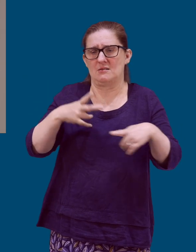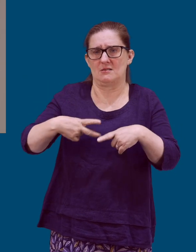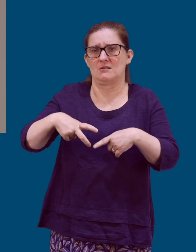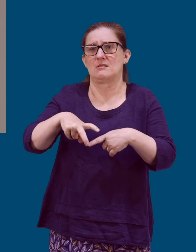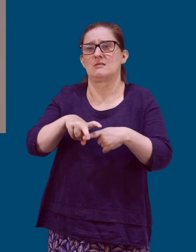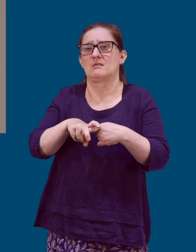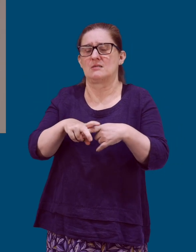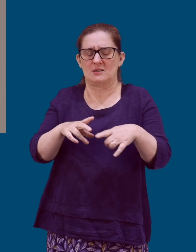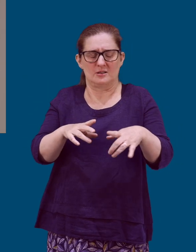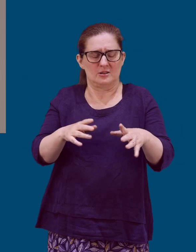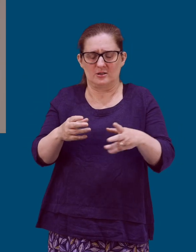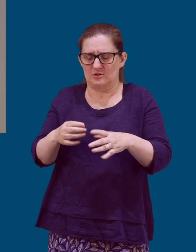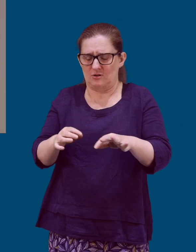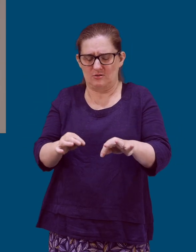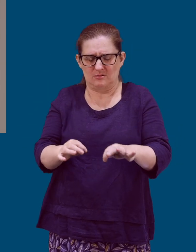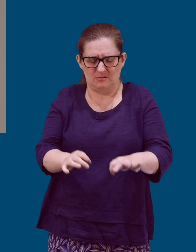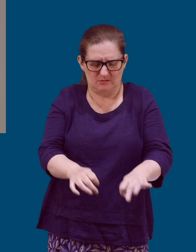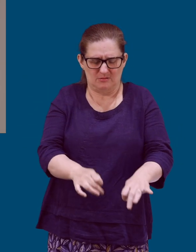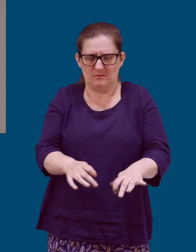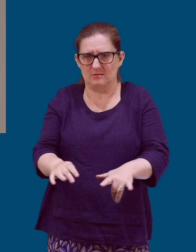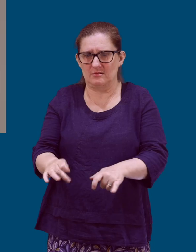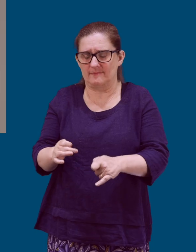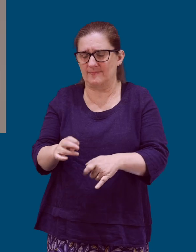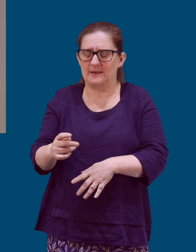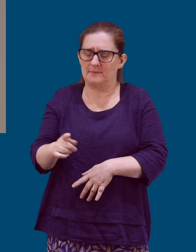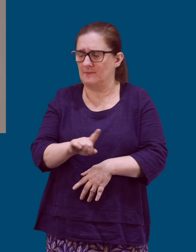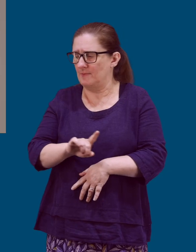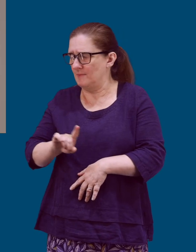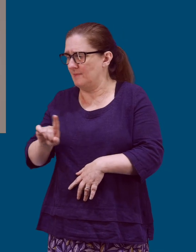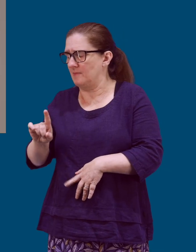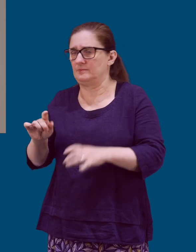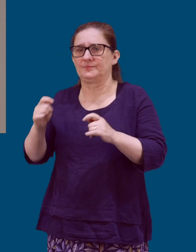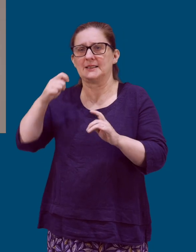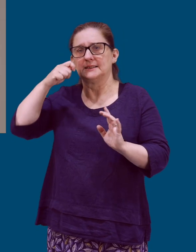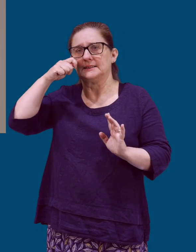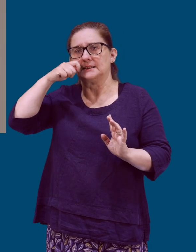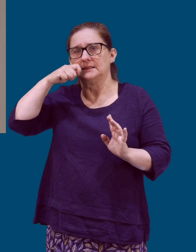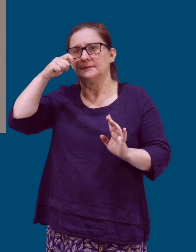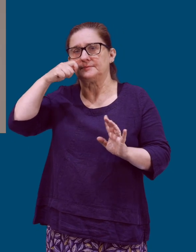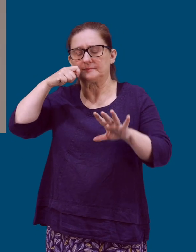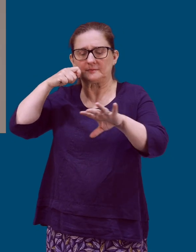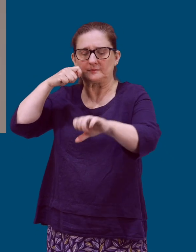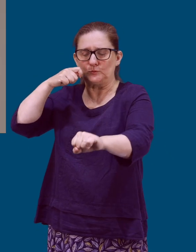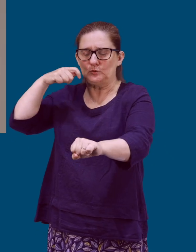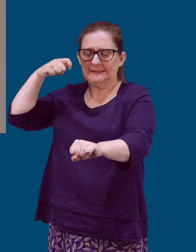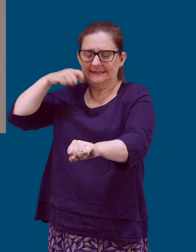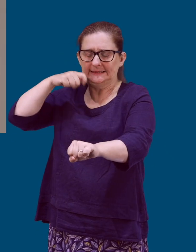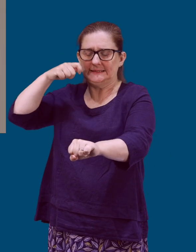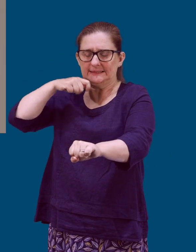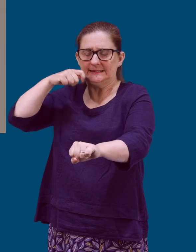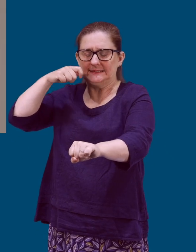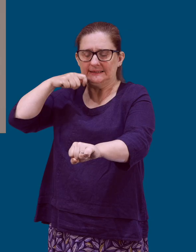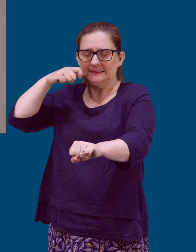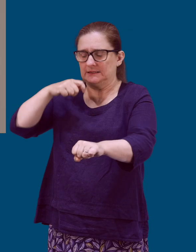and socks. Go back slowly to bathroom. Clean teeth, hold sink. Go